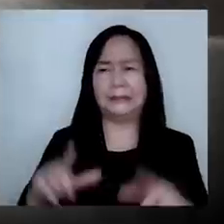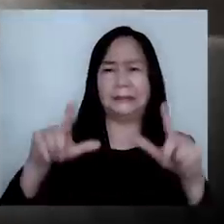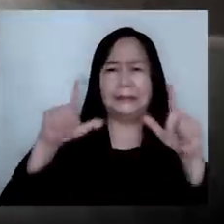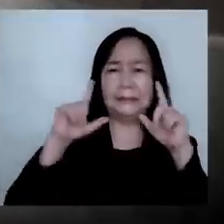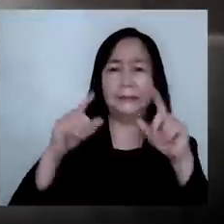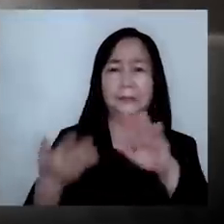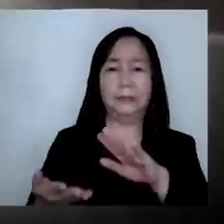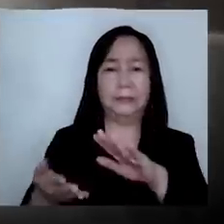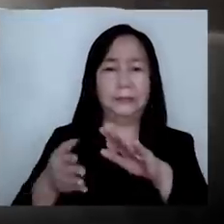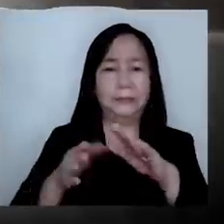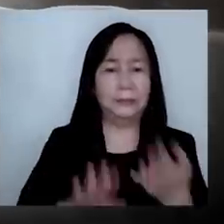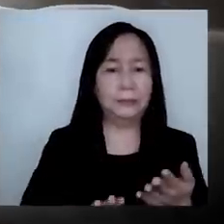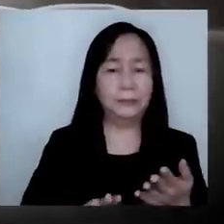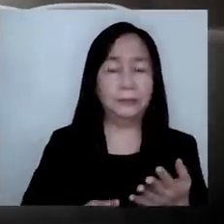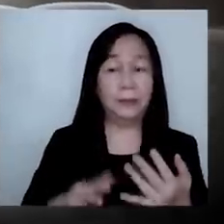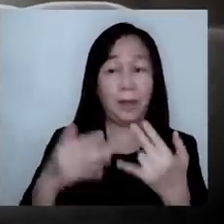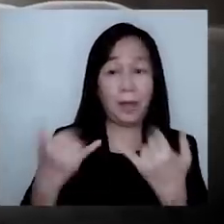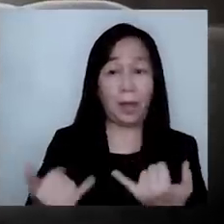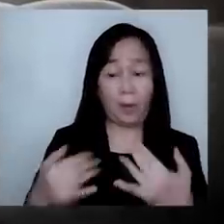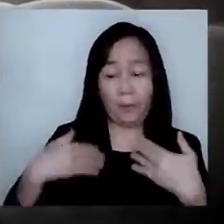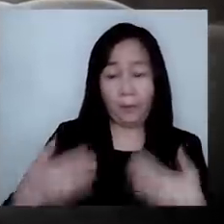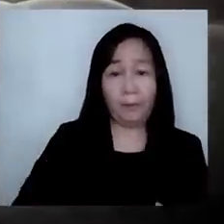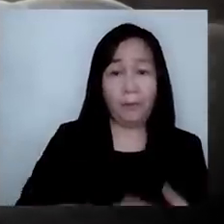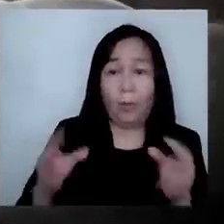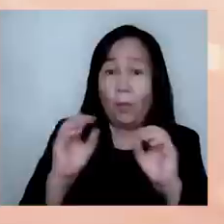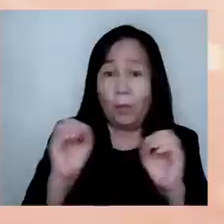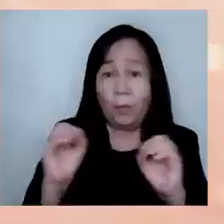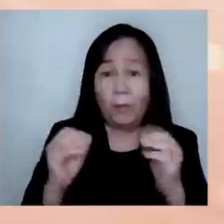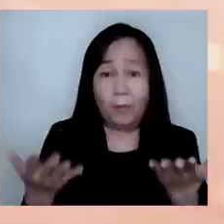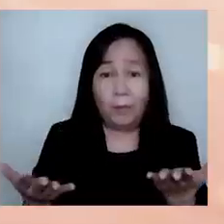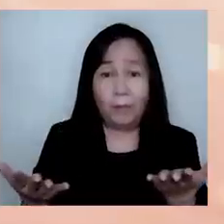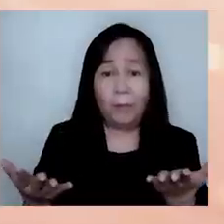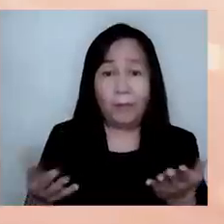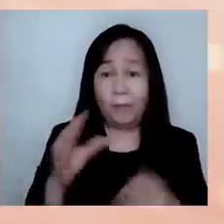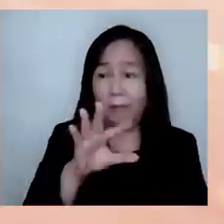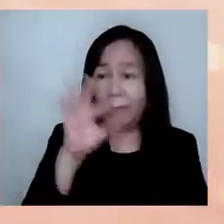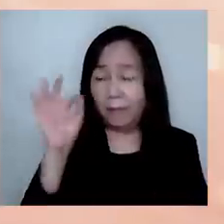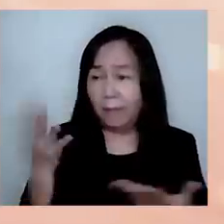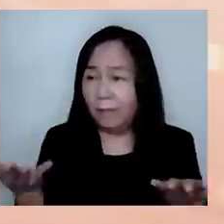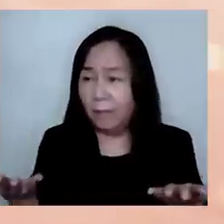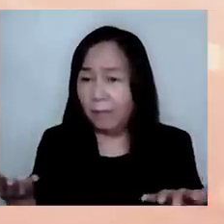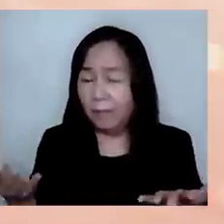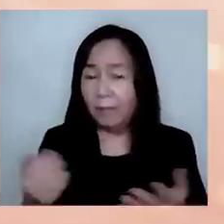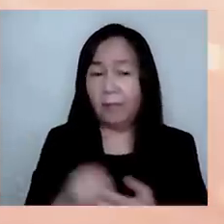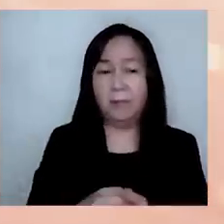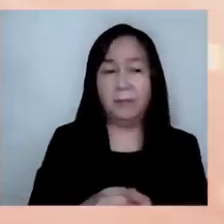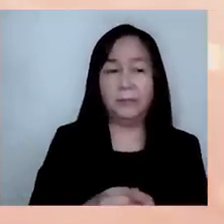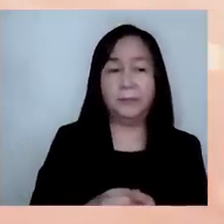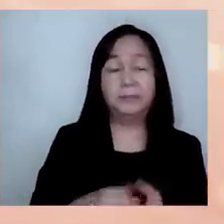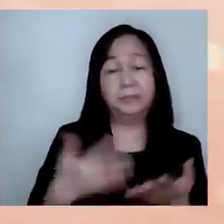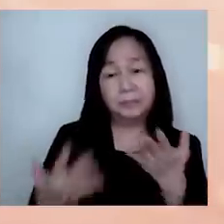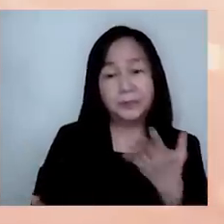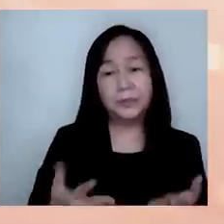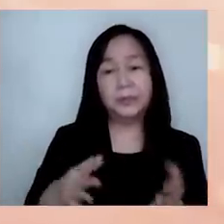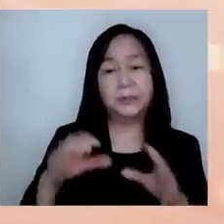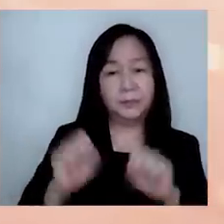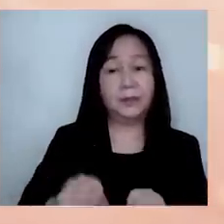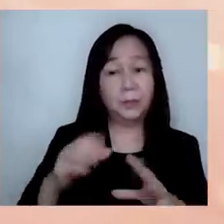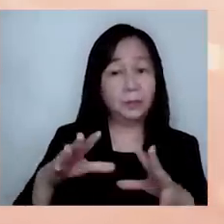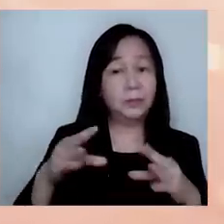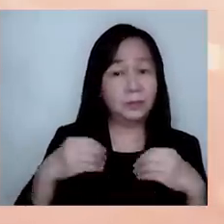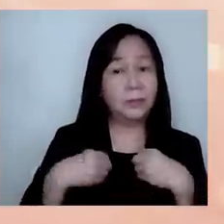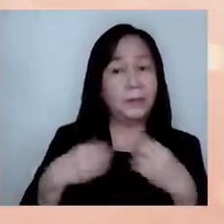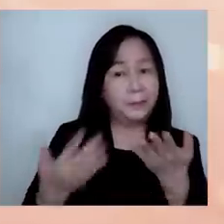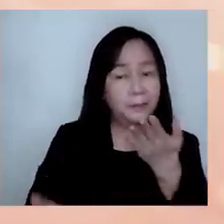and now his body was nowhere to be found we could even consider that perhaps they were really